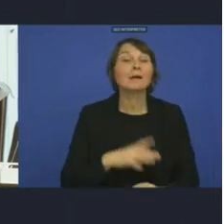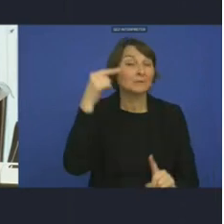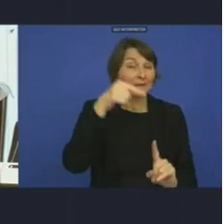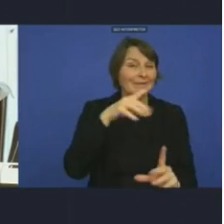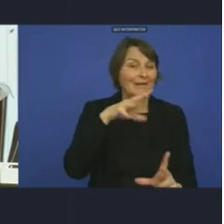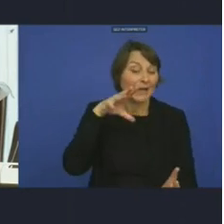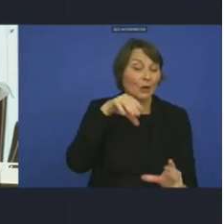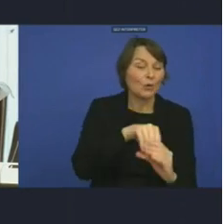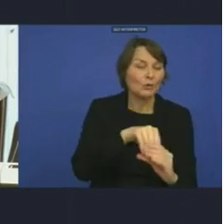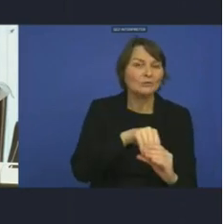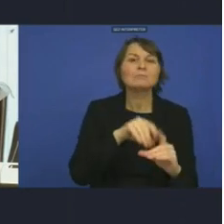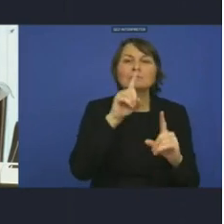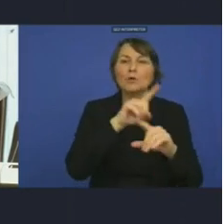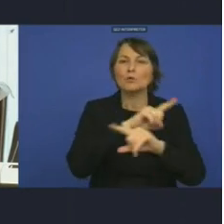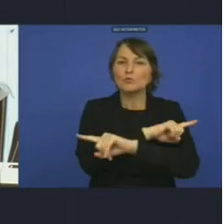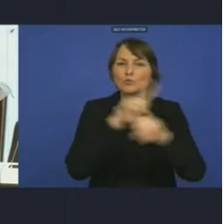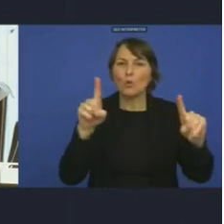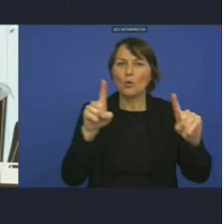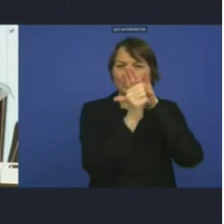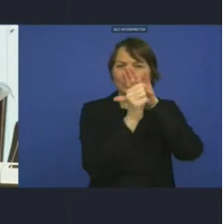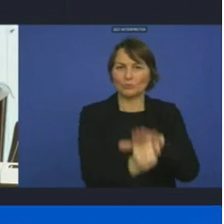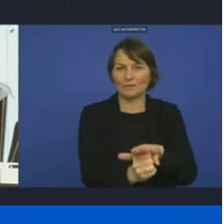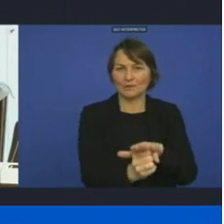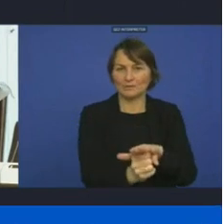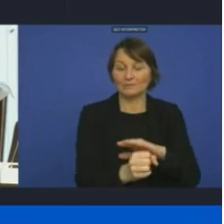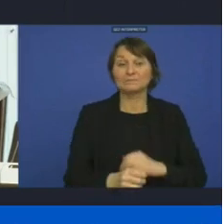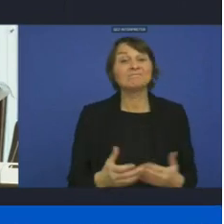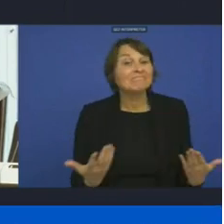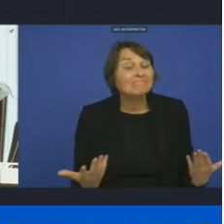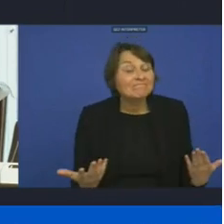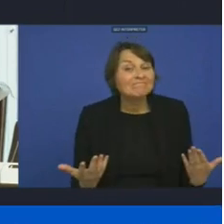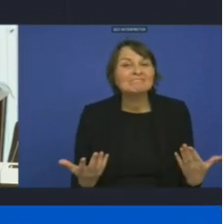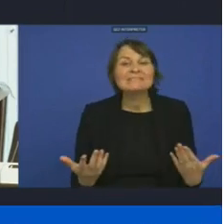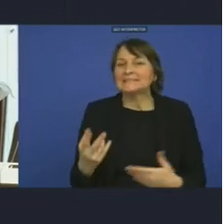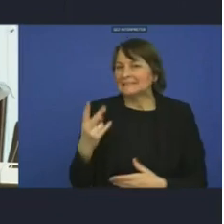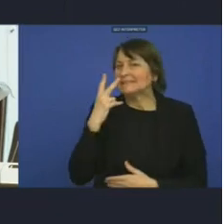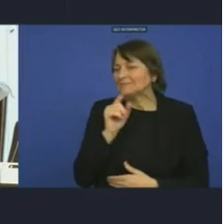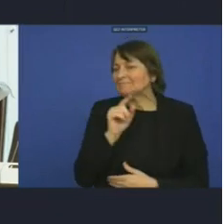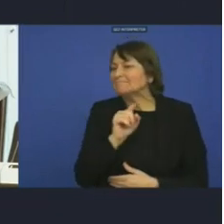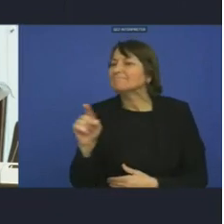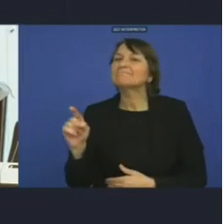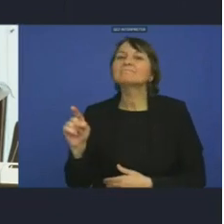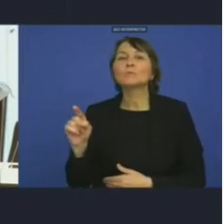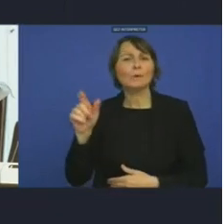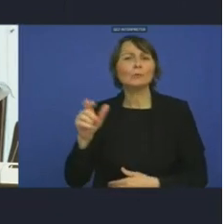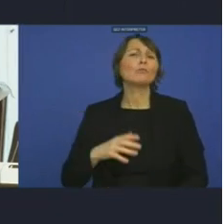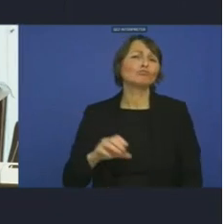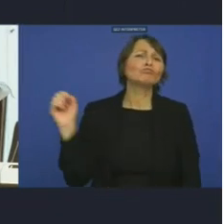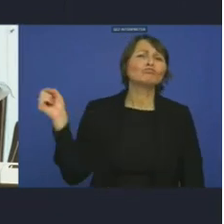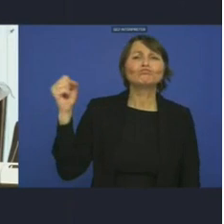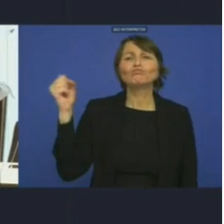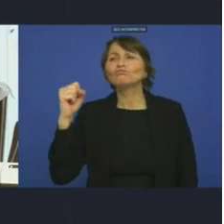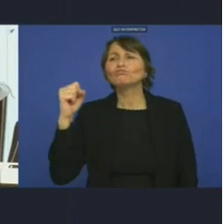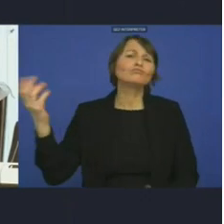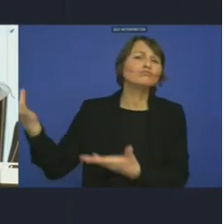This is because we discover that sometimes there is the willingness, but the infrastructure is just not there, and maybe